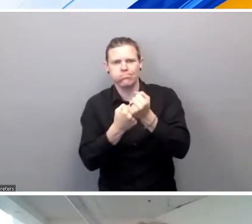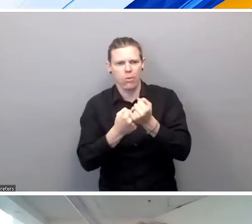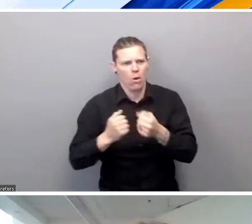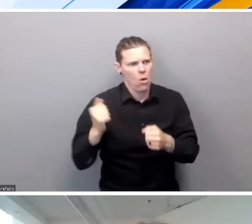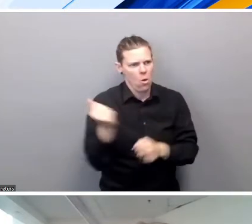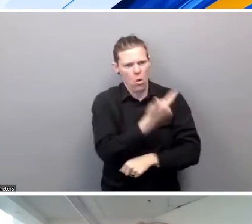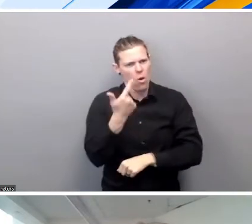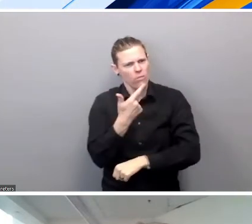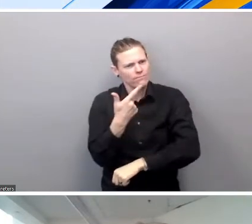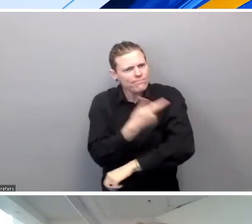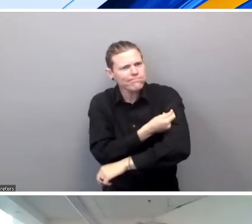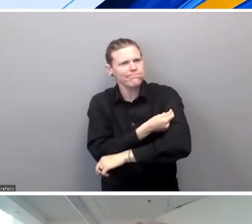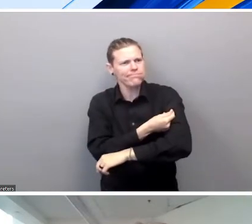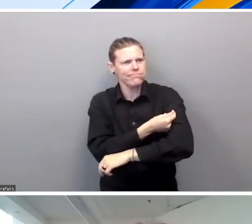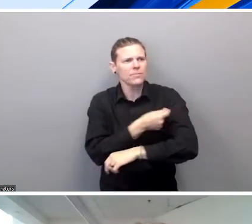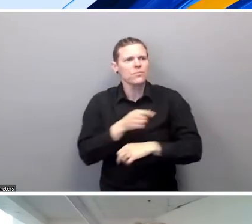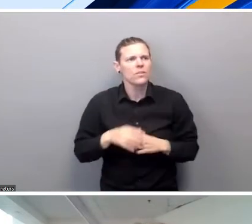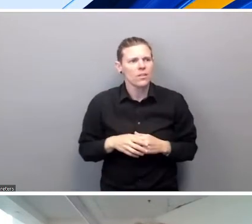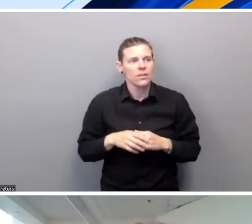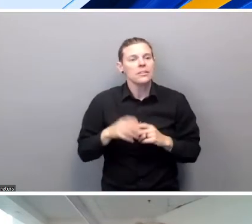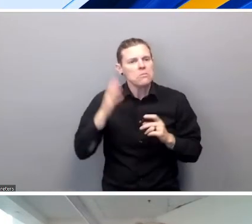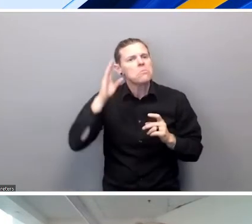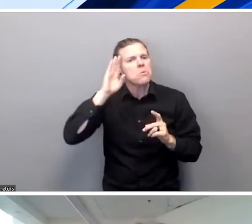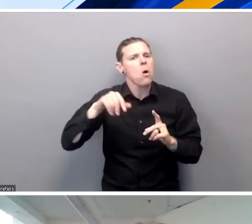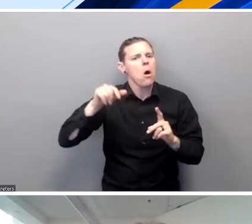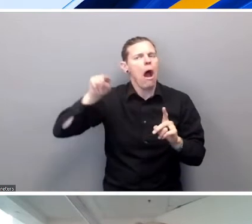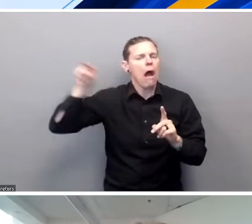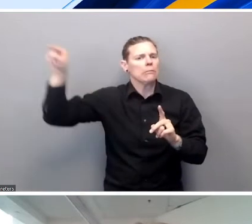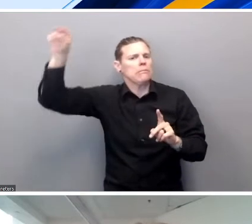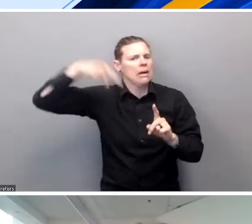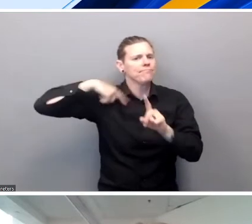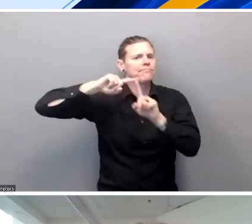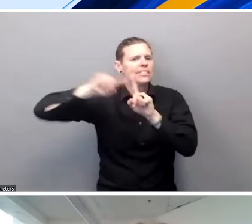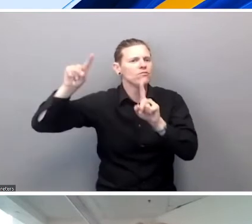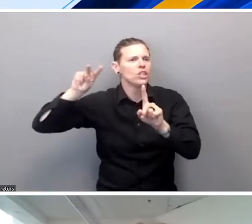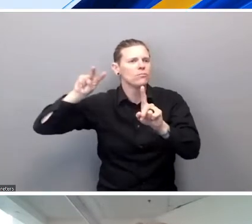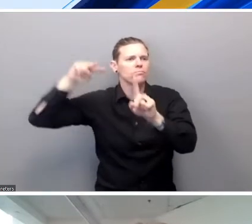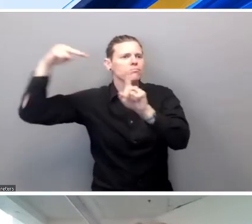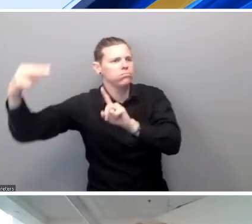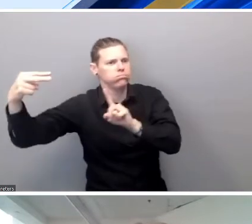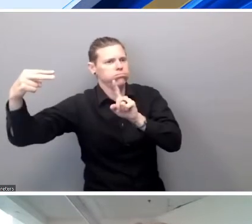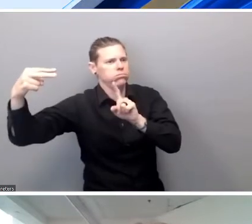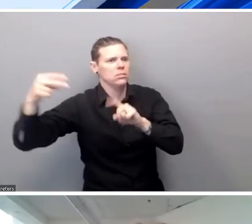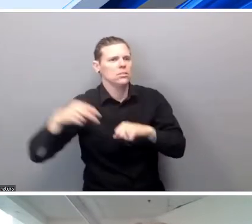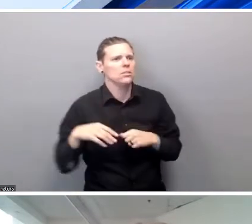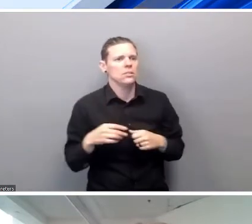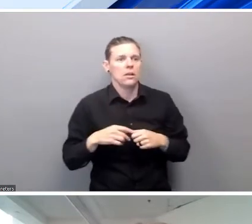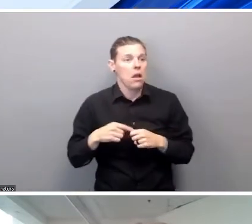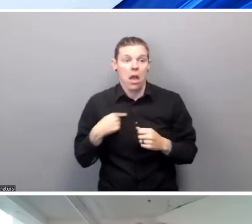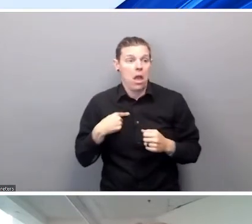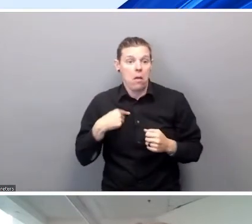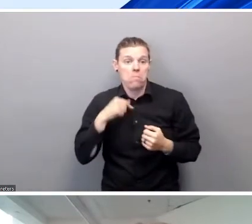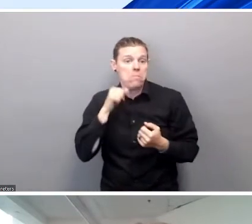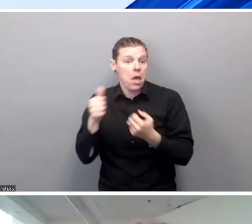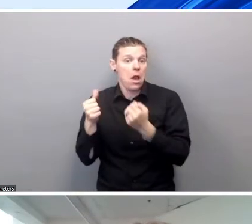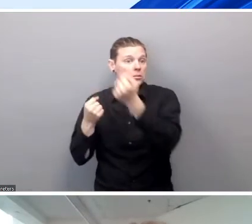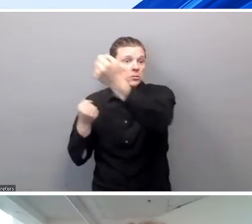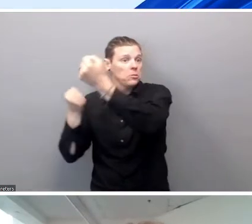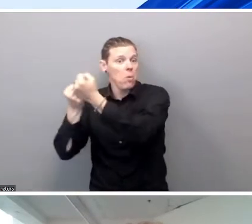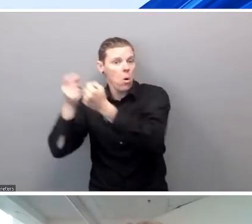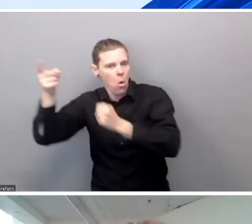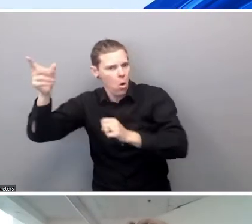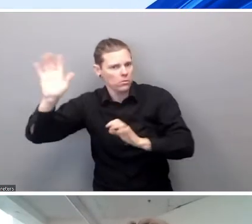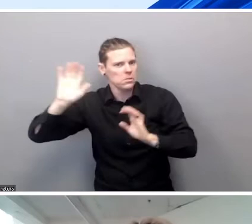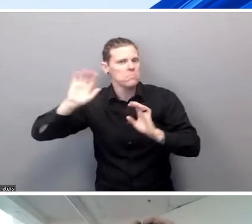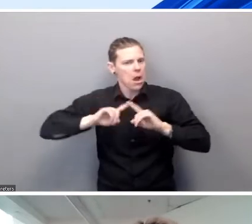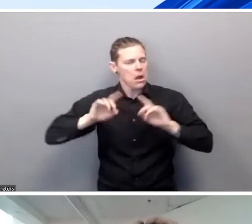this, and I'm not bringing the other side up to advocate for it, but just to point it out, is that